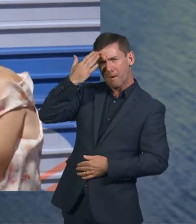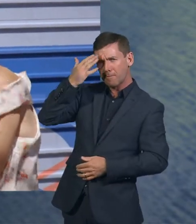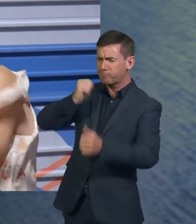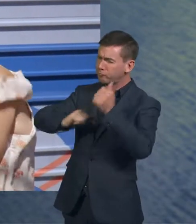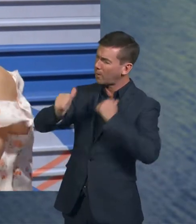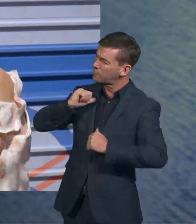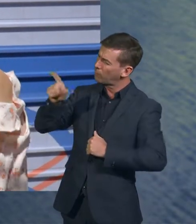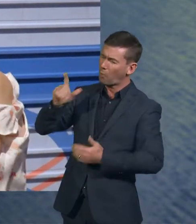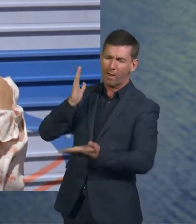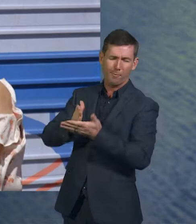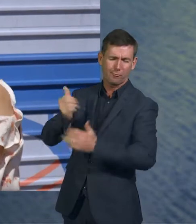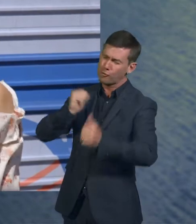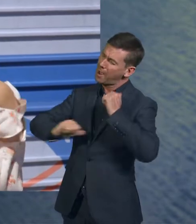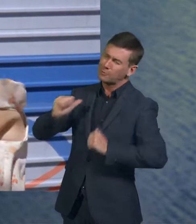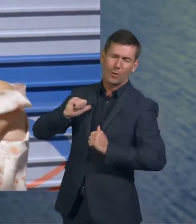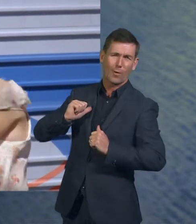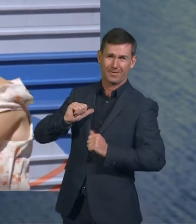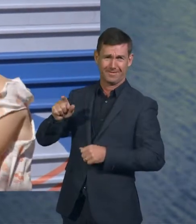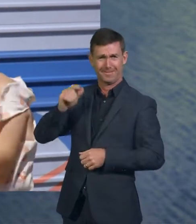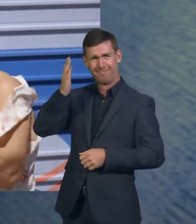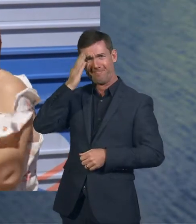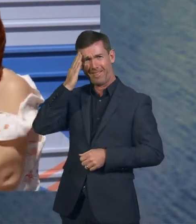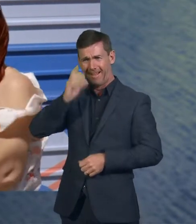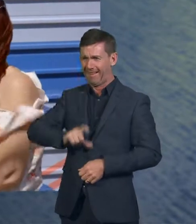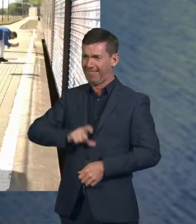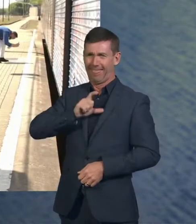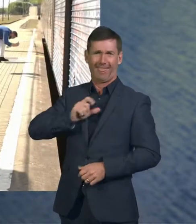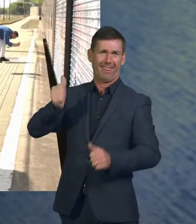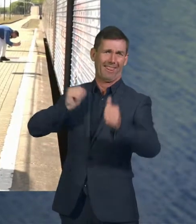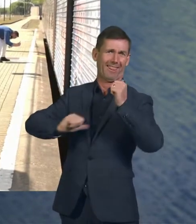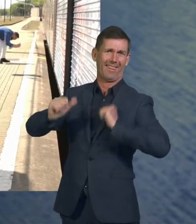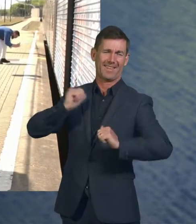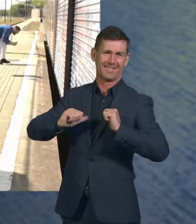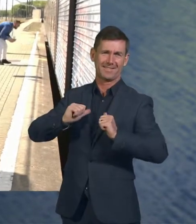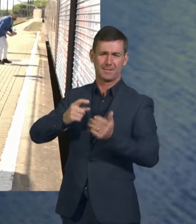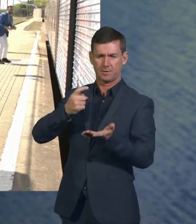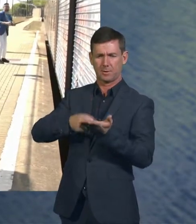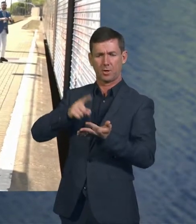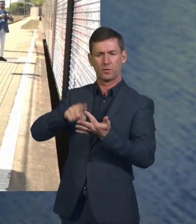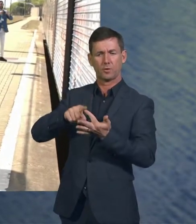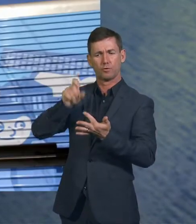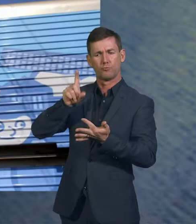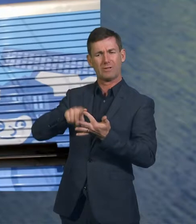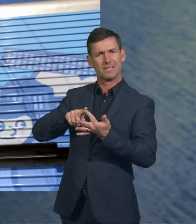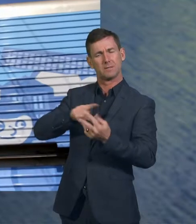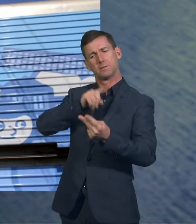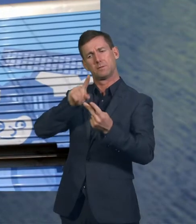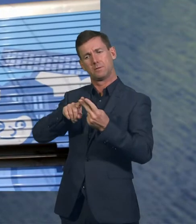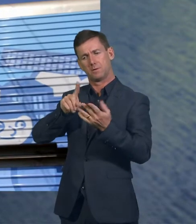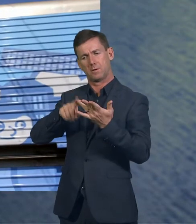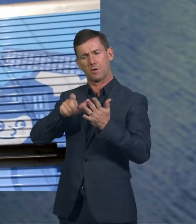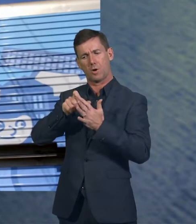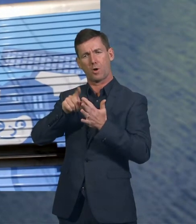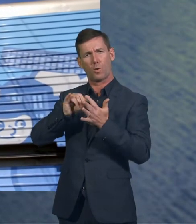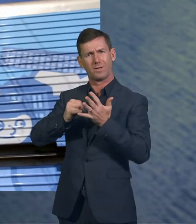And his extremely chuffed mum. Thank you. For Rhys and fellow designer Odessa, this is a big